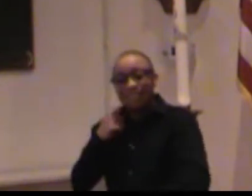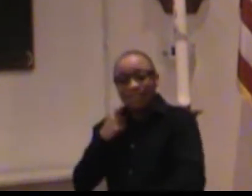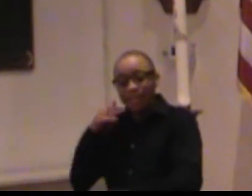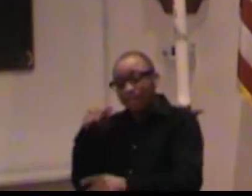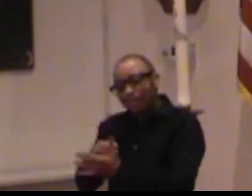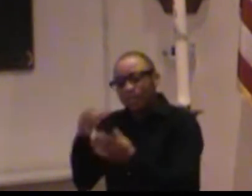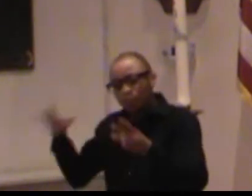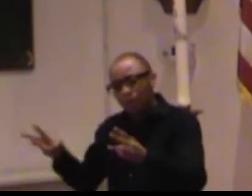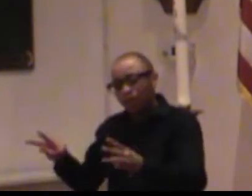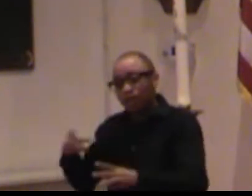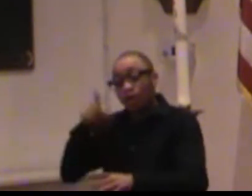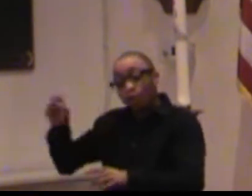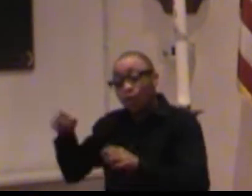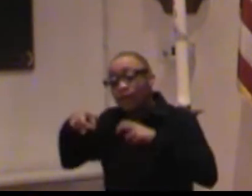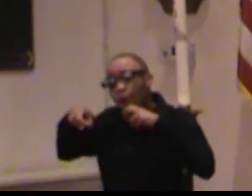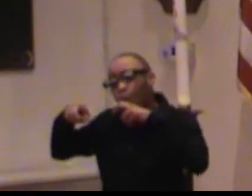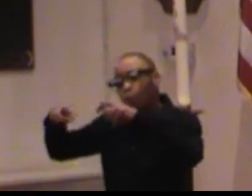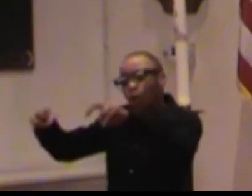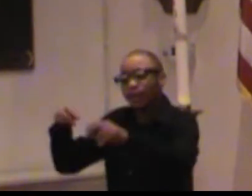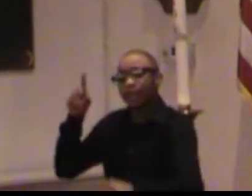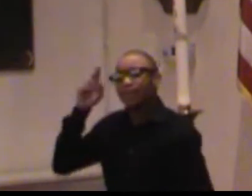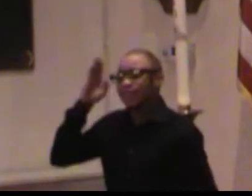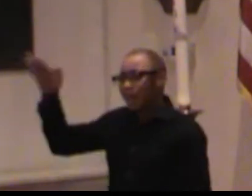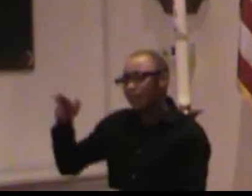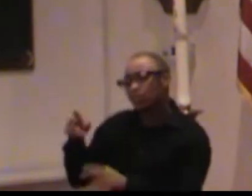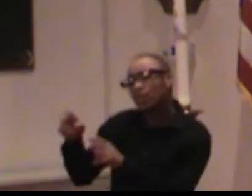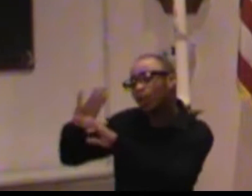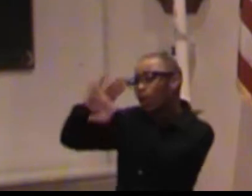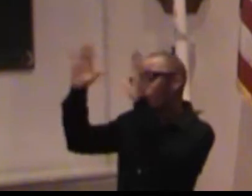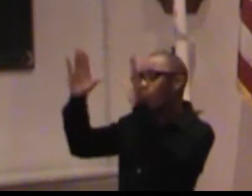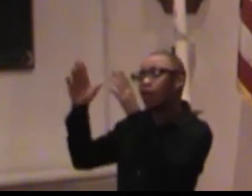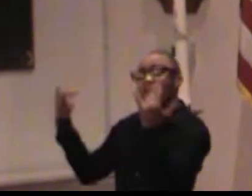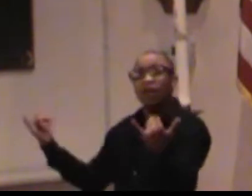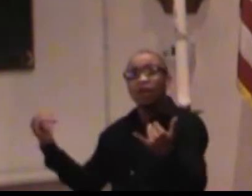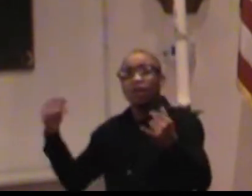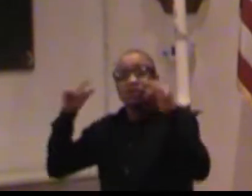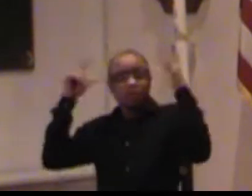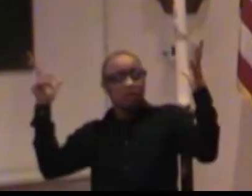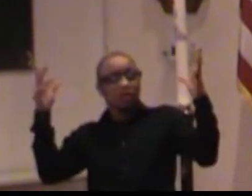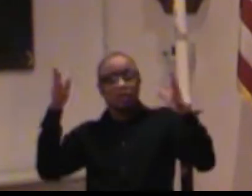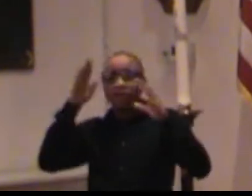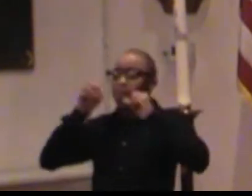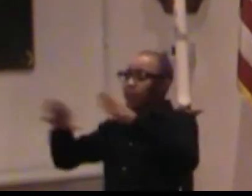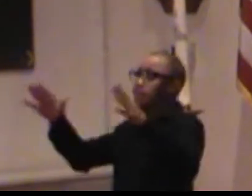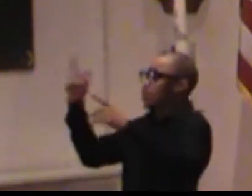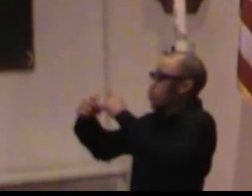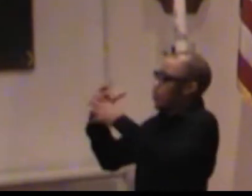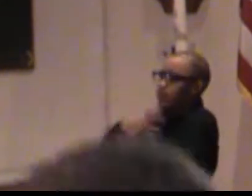You're